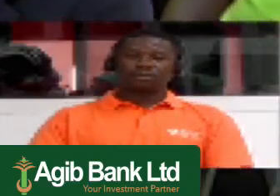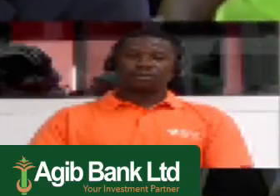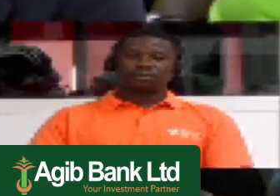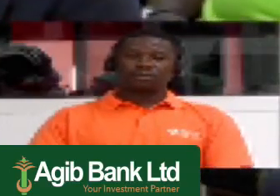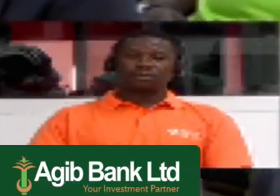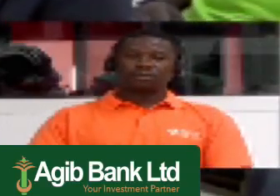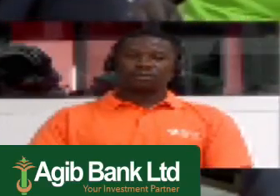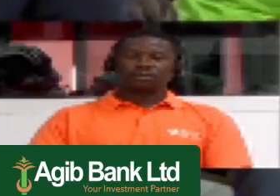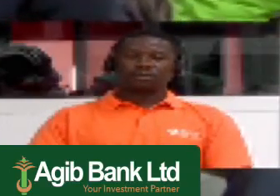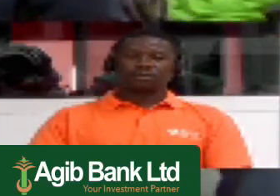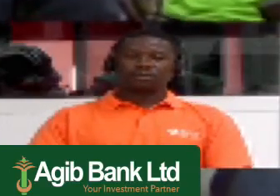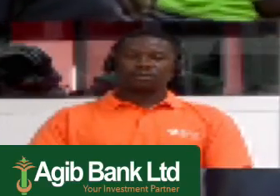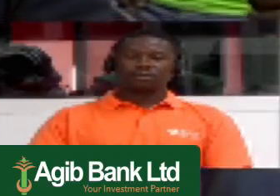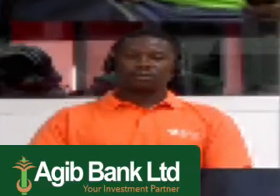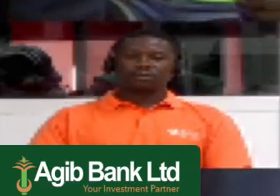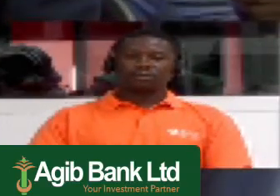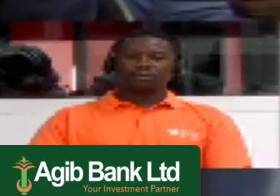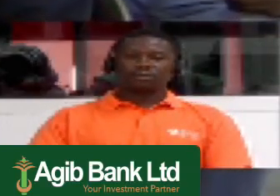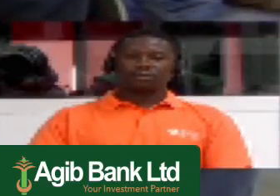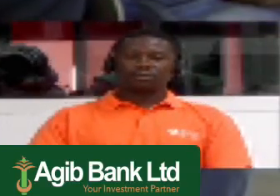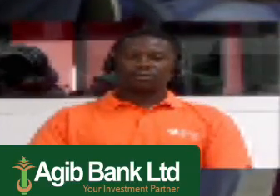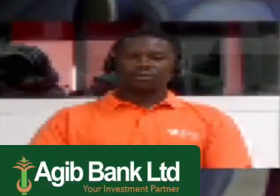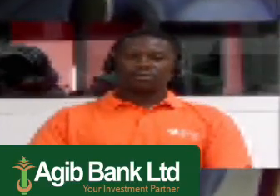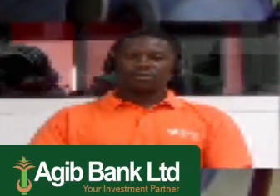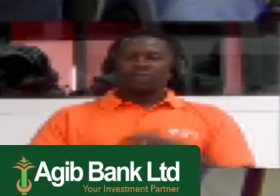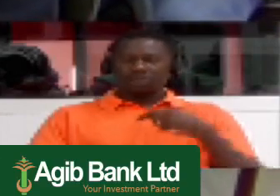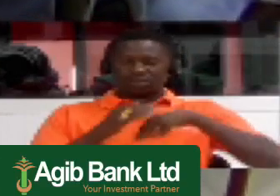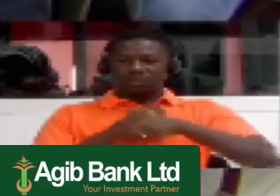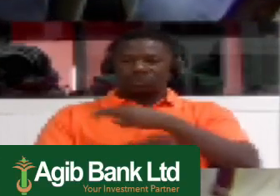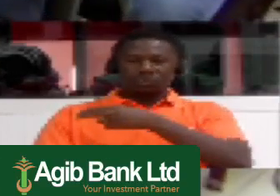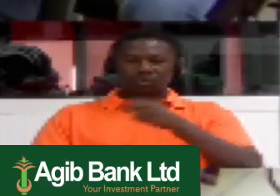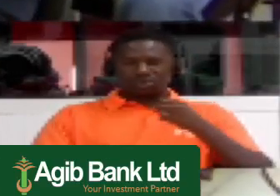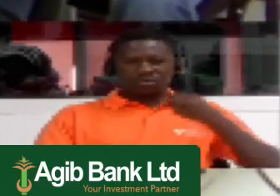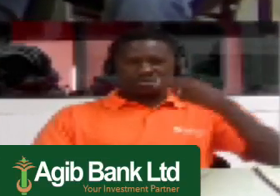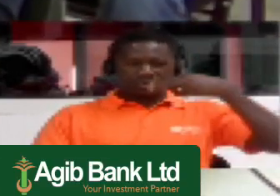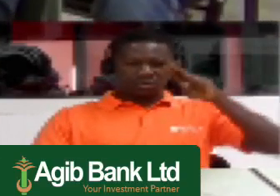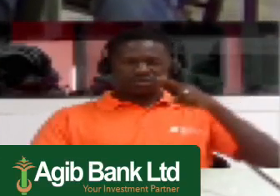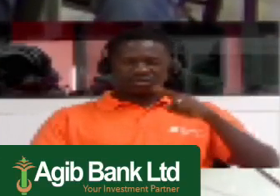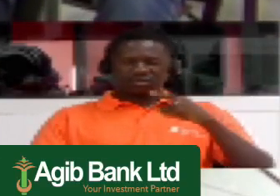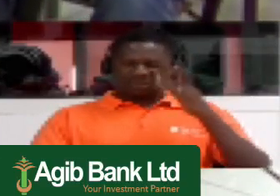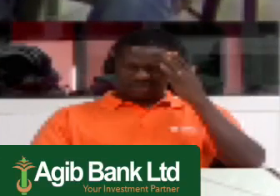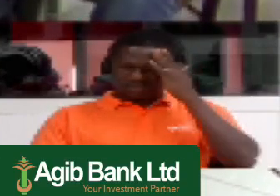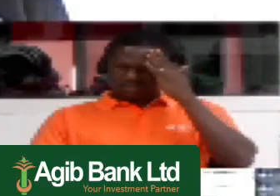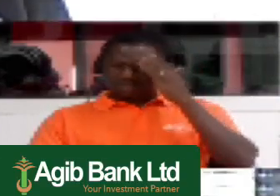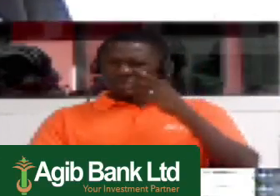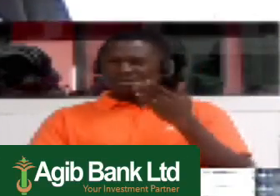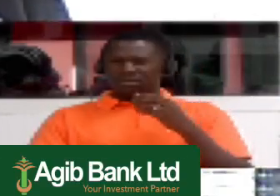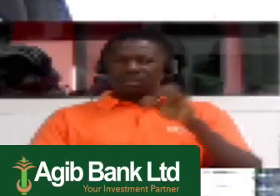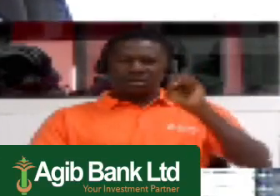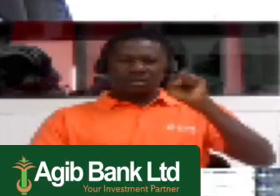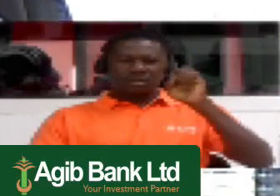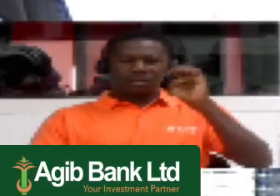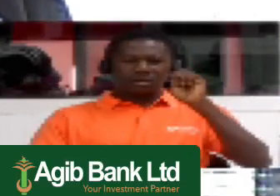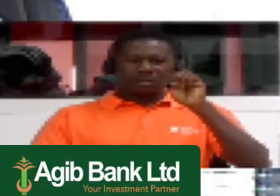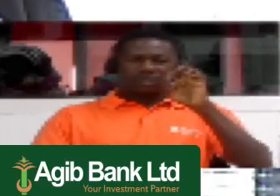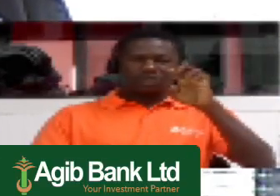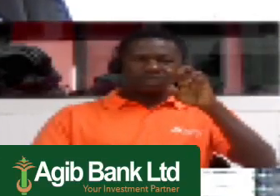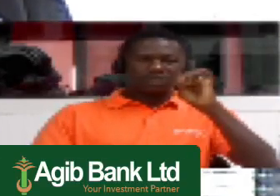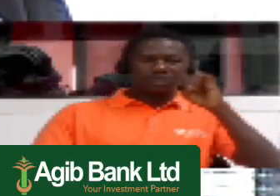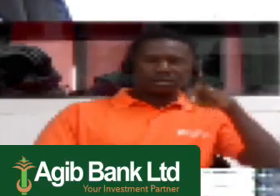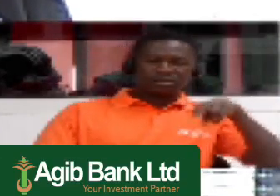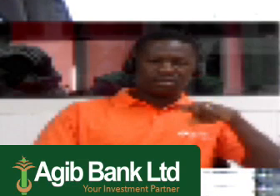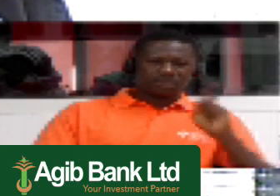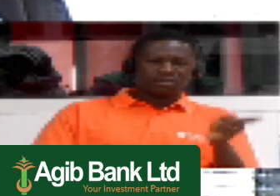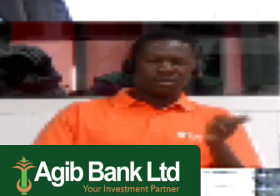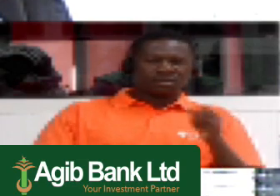2012 ngamira seri modulende In 2012, I think Manino. It was